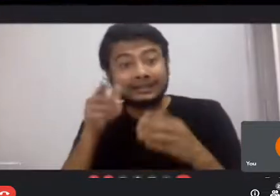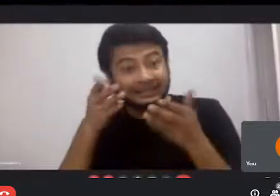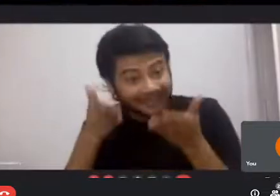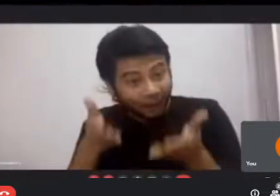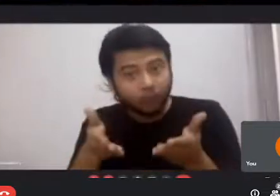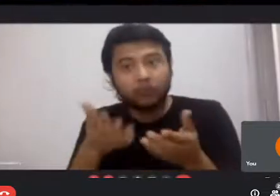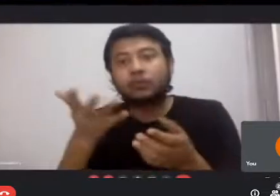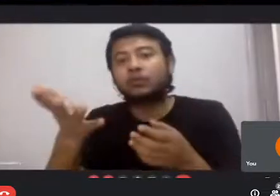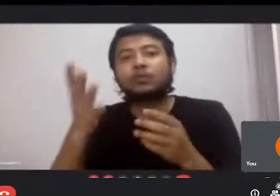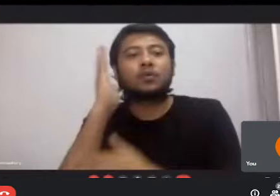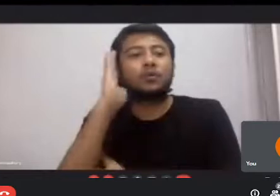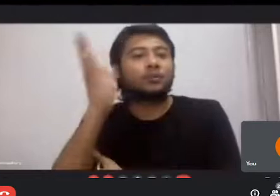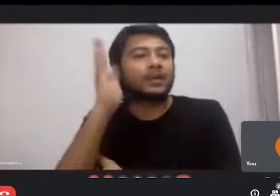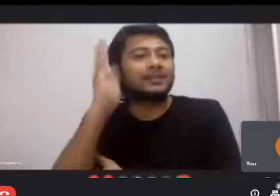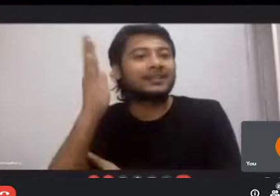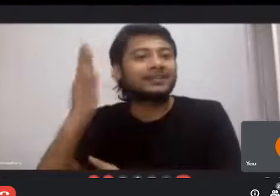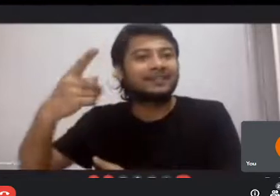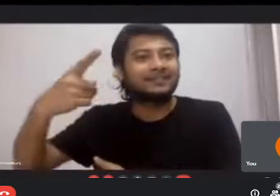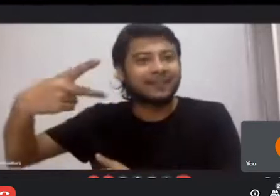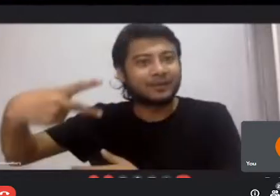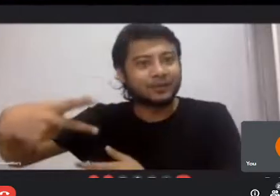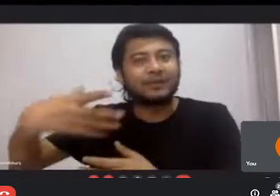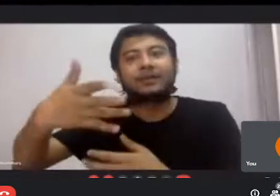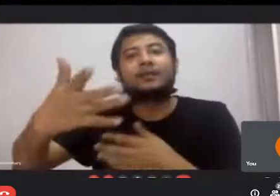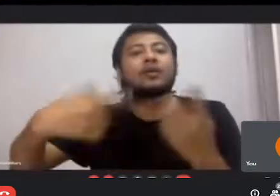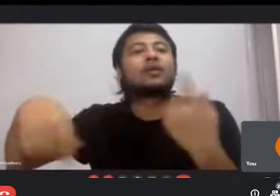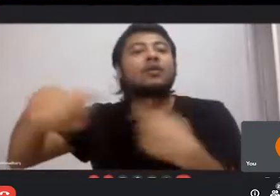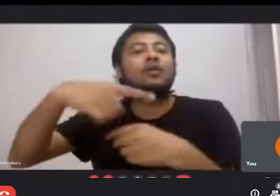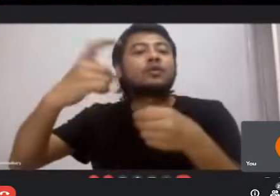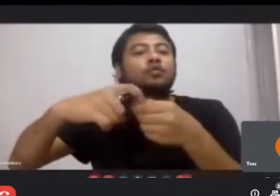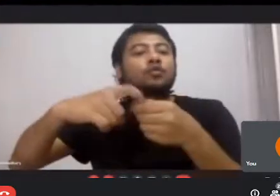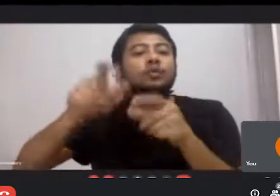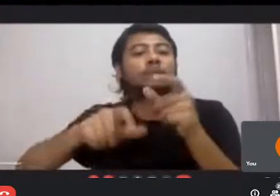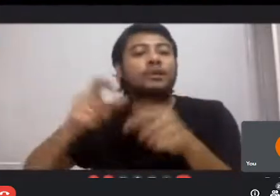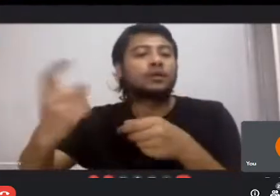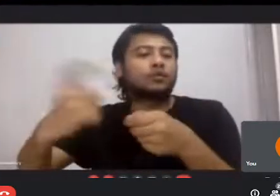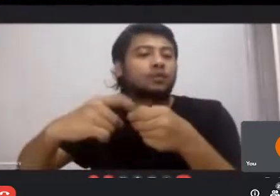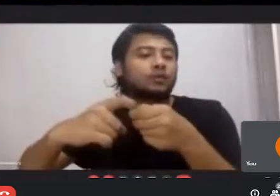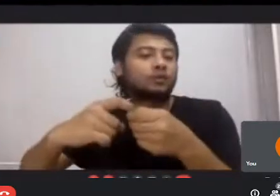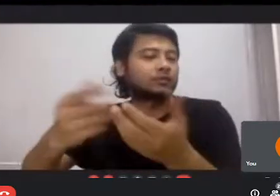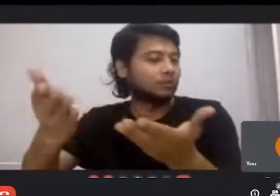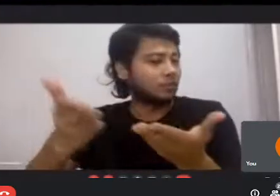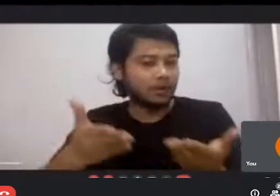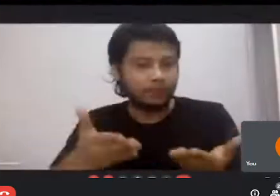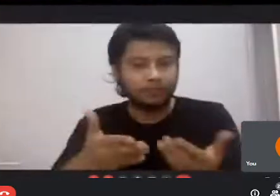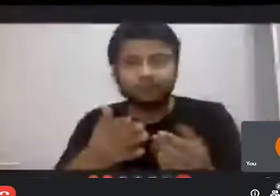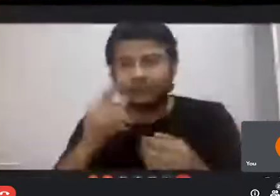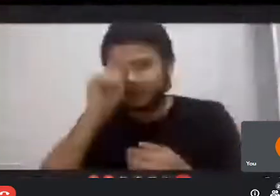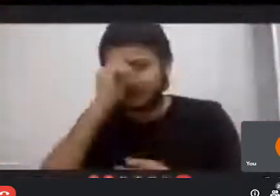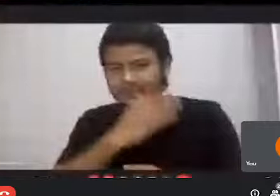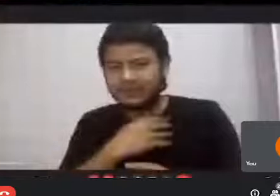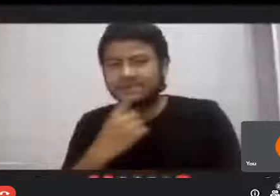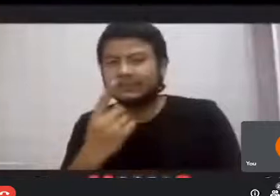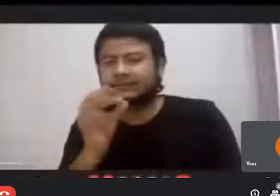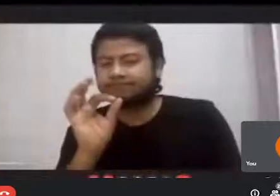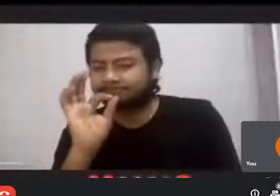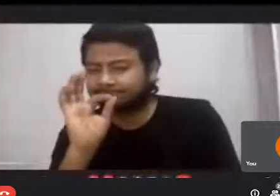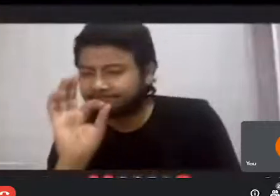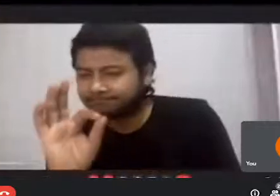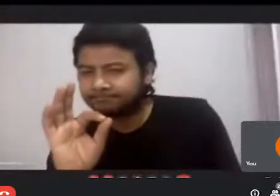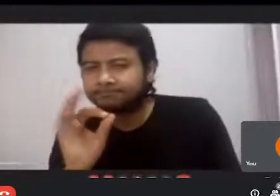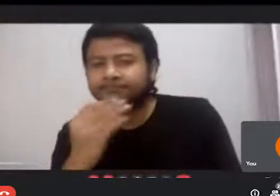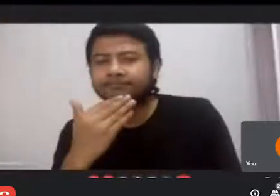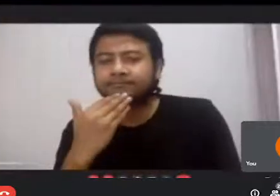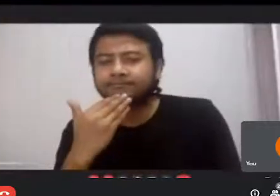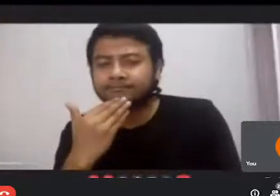audience. Thank you. Can I just add one more apology that because of